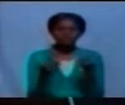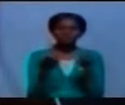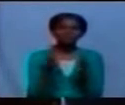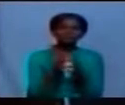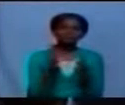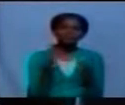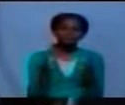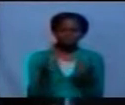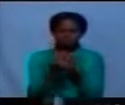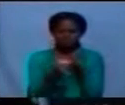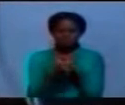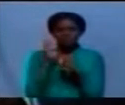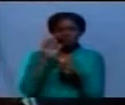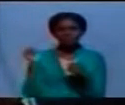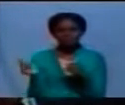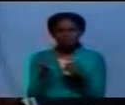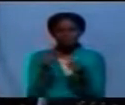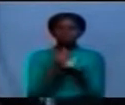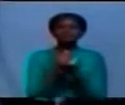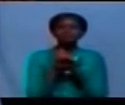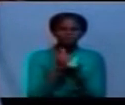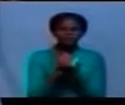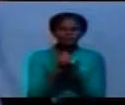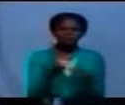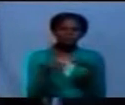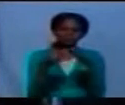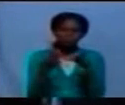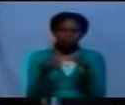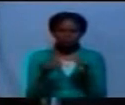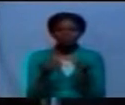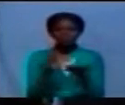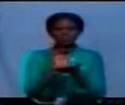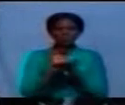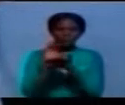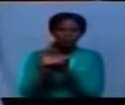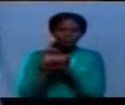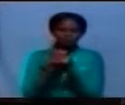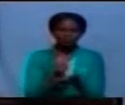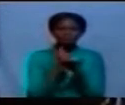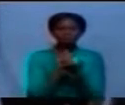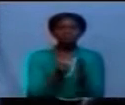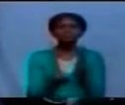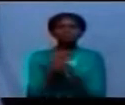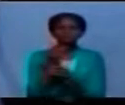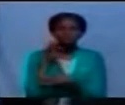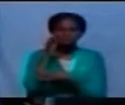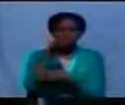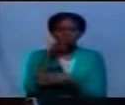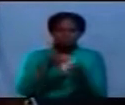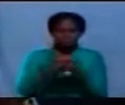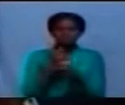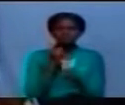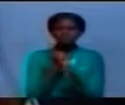expand. Banks will always come in to help, to provide lines of credit, to help you grow further. And I think that's how it